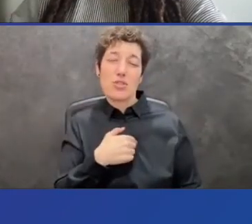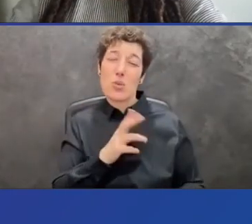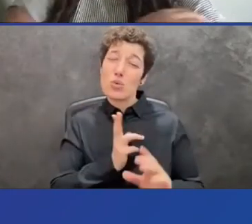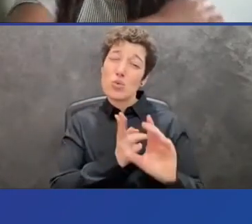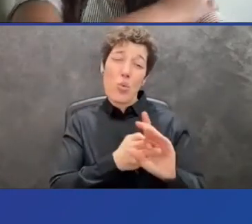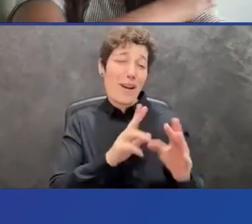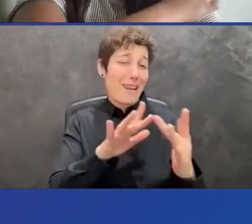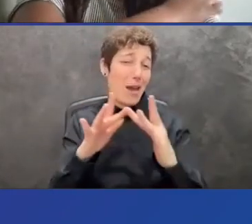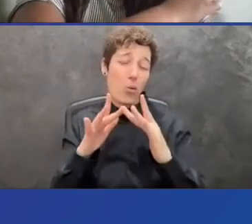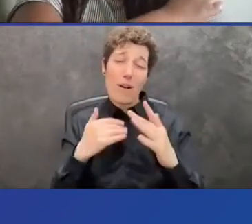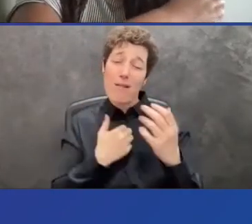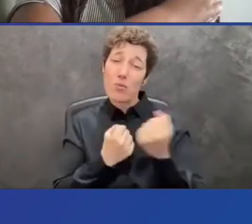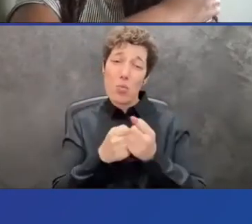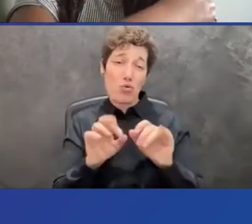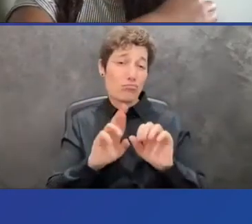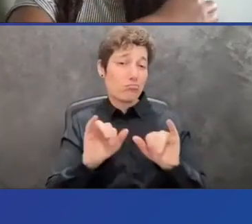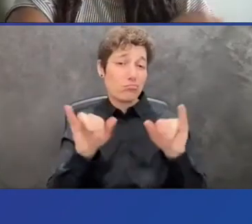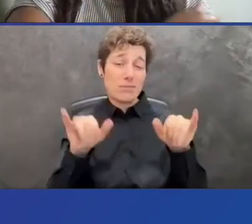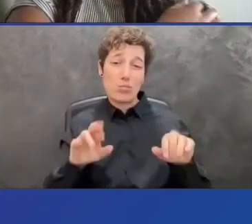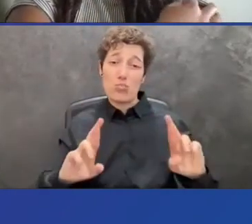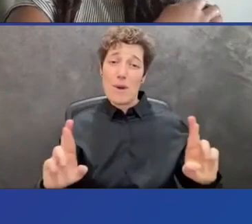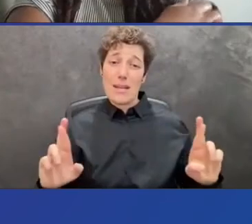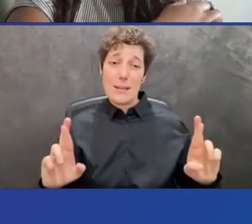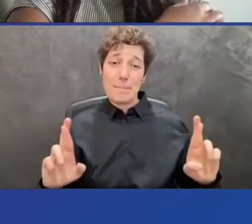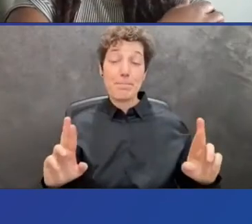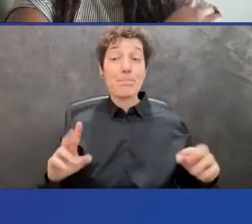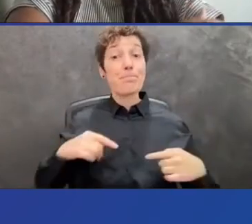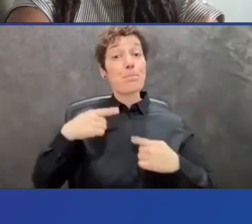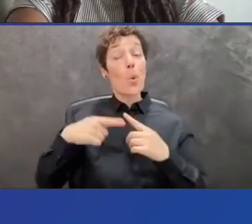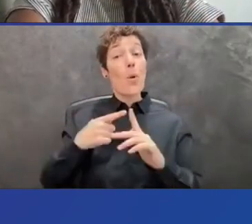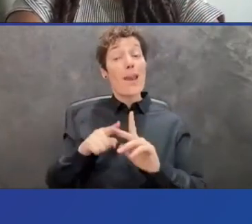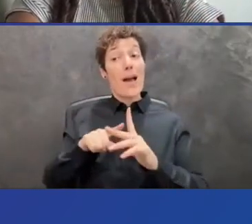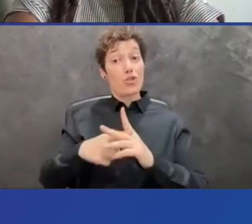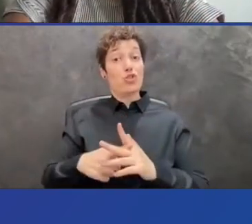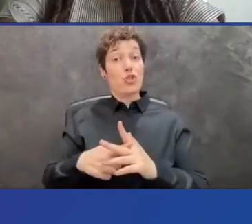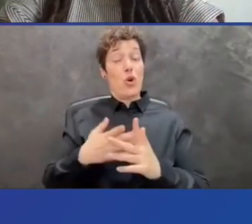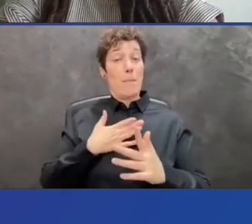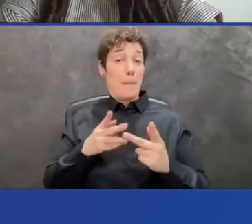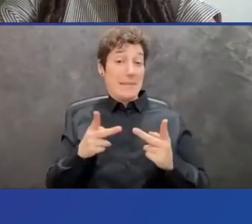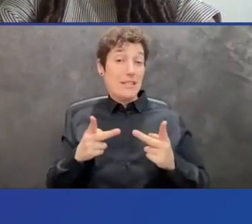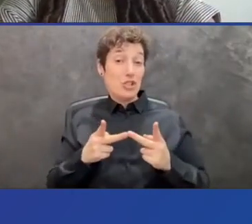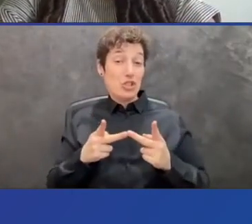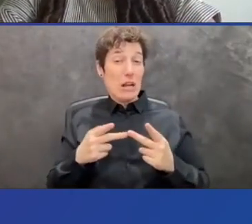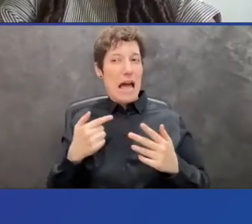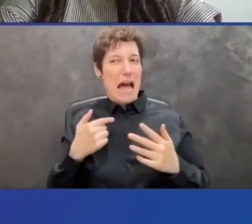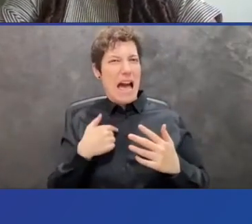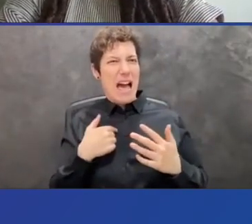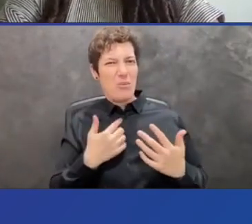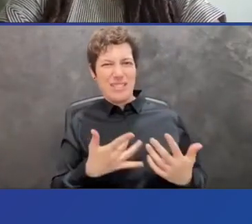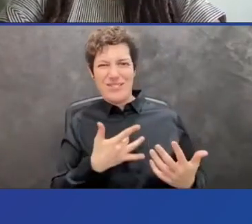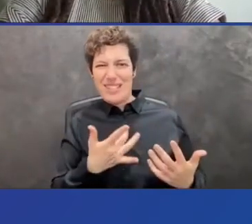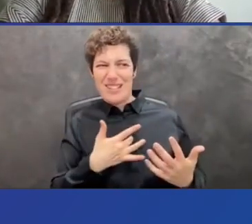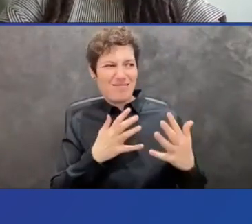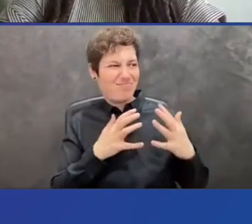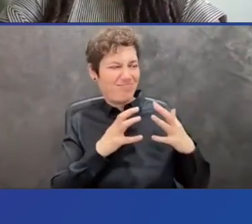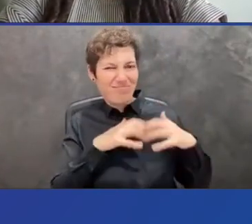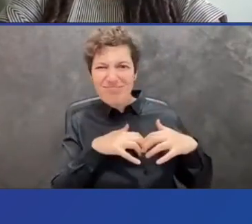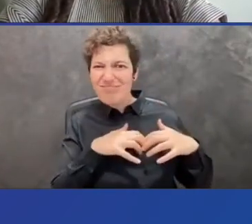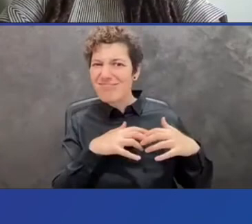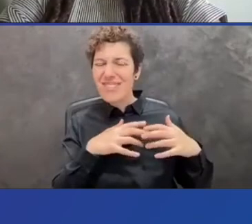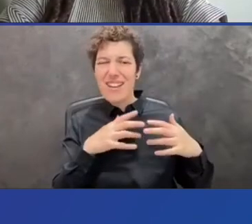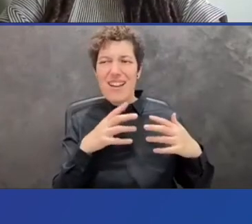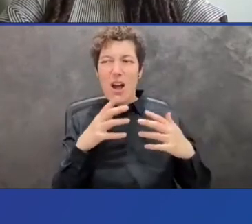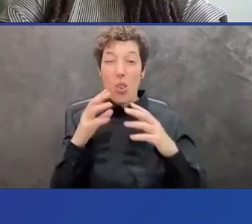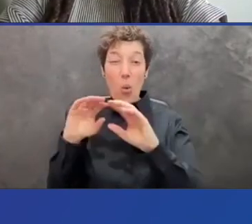started this, I was in a broken place. those organizations, the women of